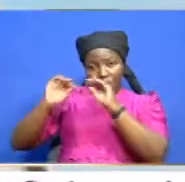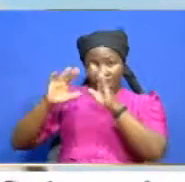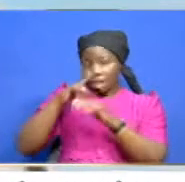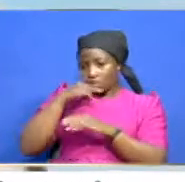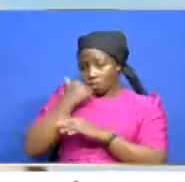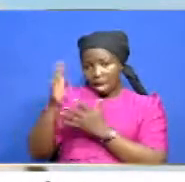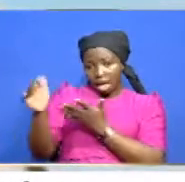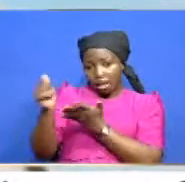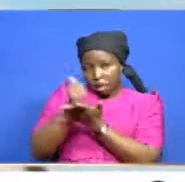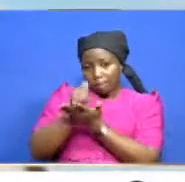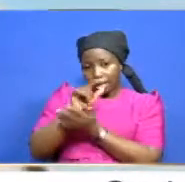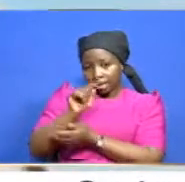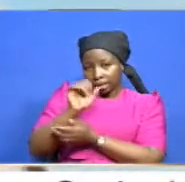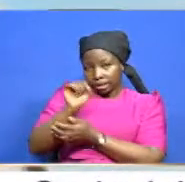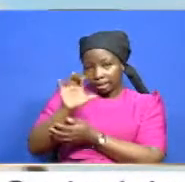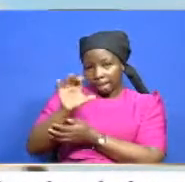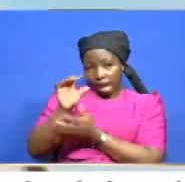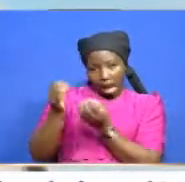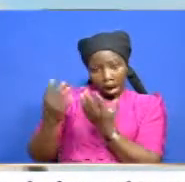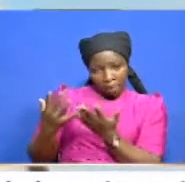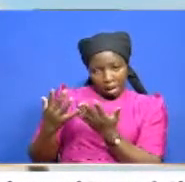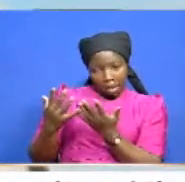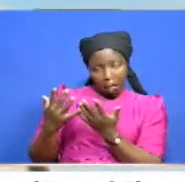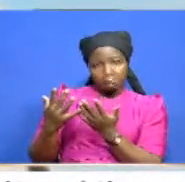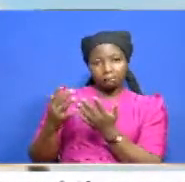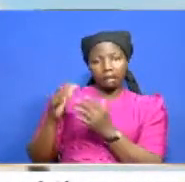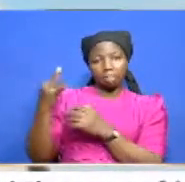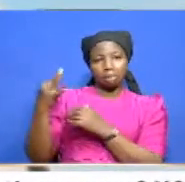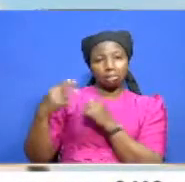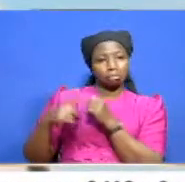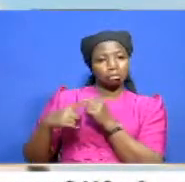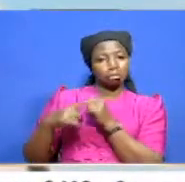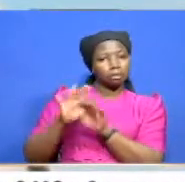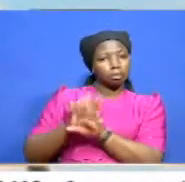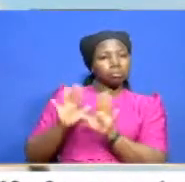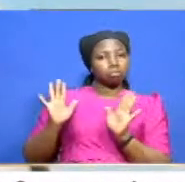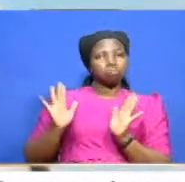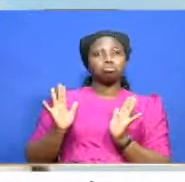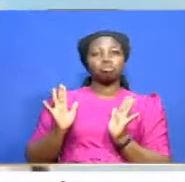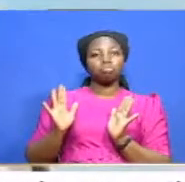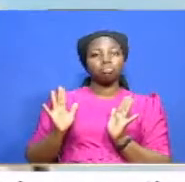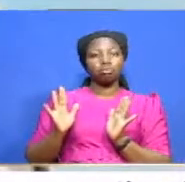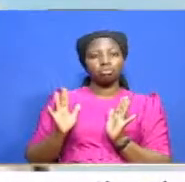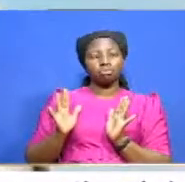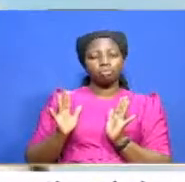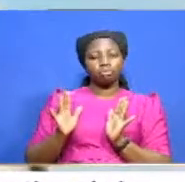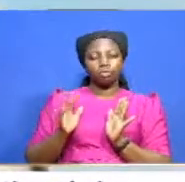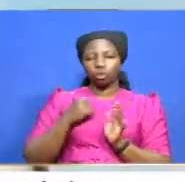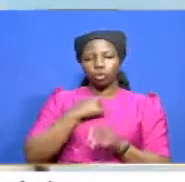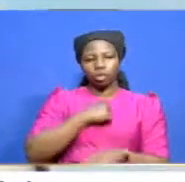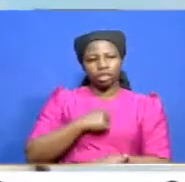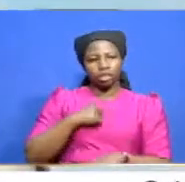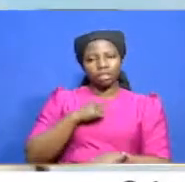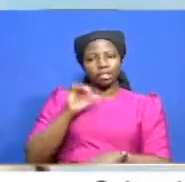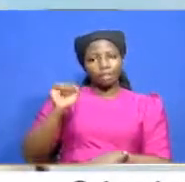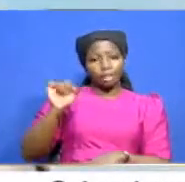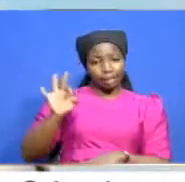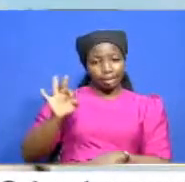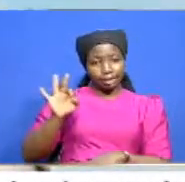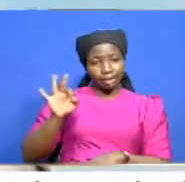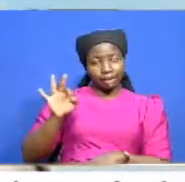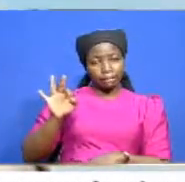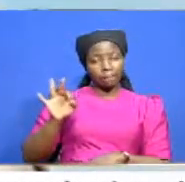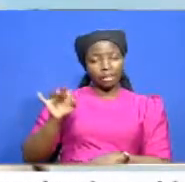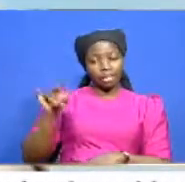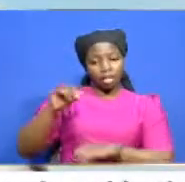employed by the Teacher Service Commission are basically 36. No, 53. And the school